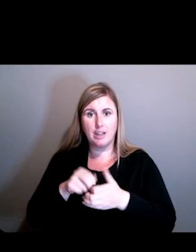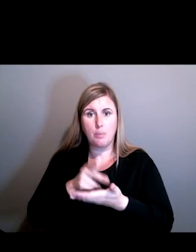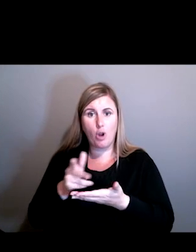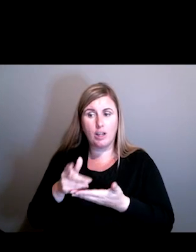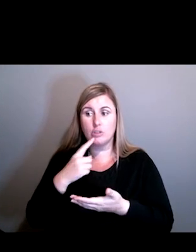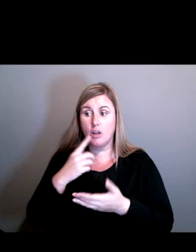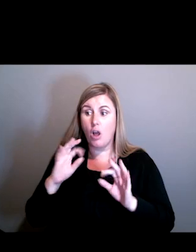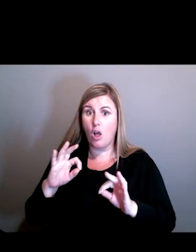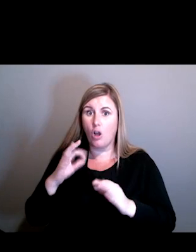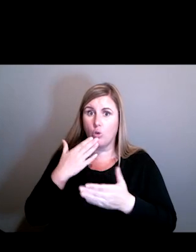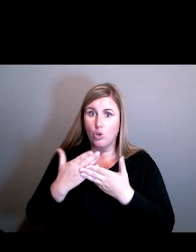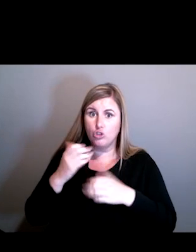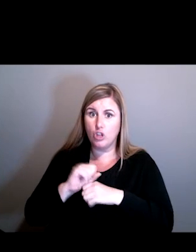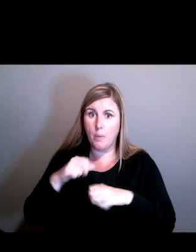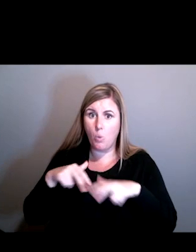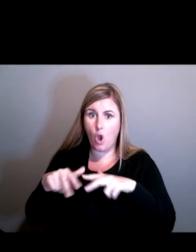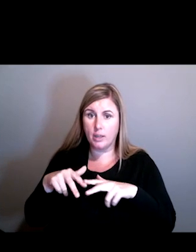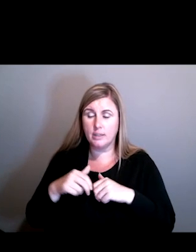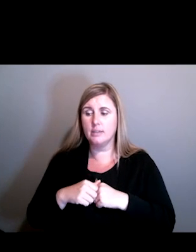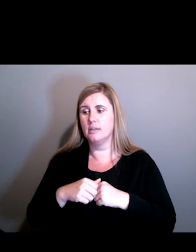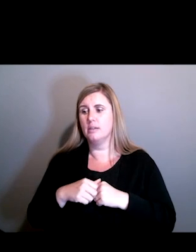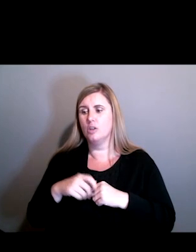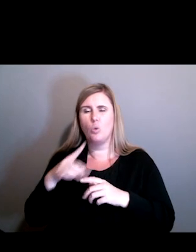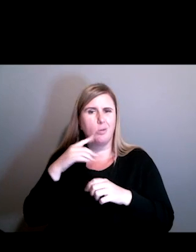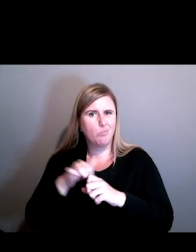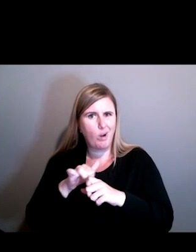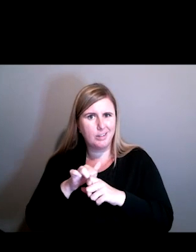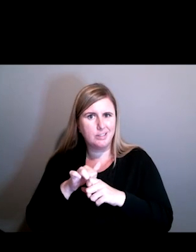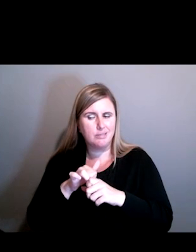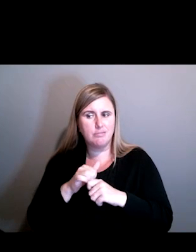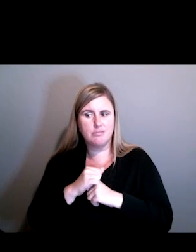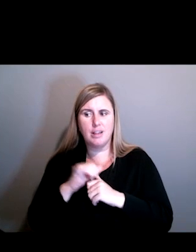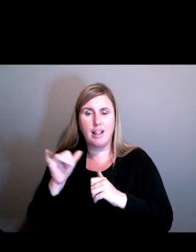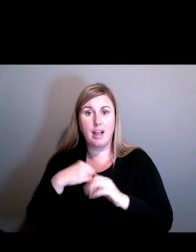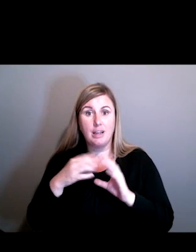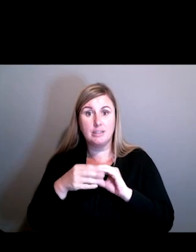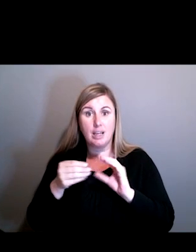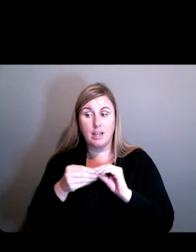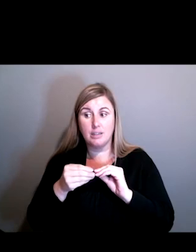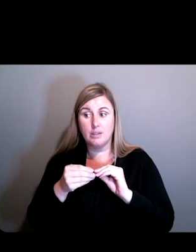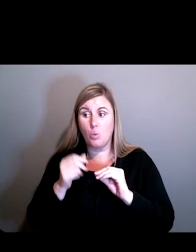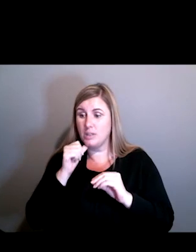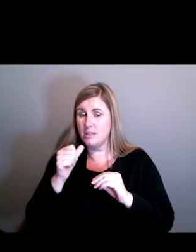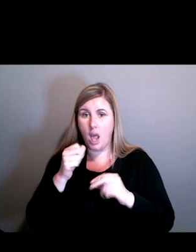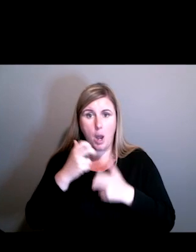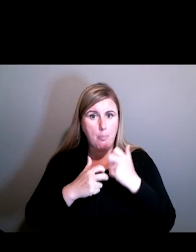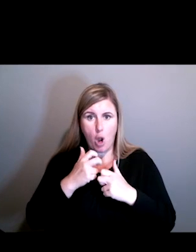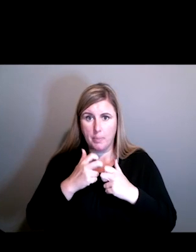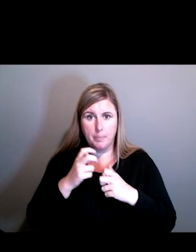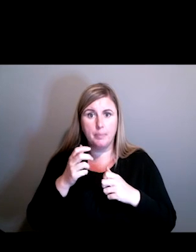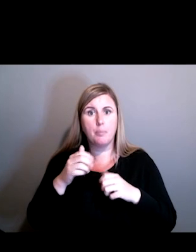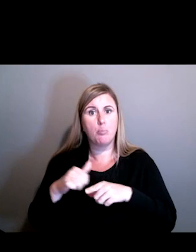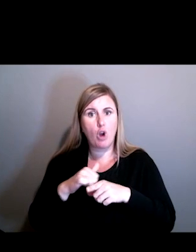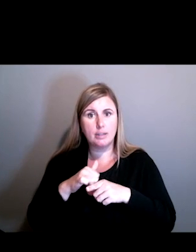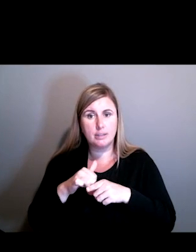parking lot. You're going to say, look how well you're walking. You're going to practice these things, like I said, when it's not a problem. You're going